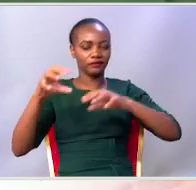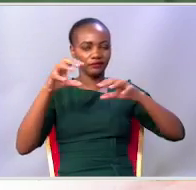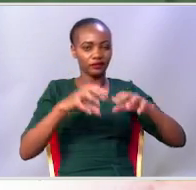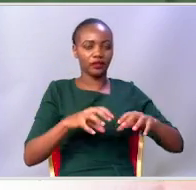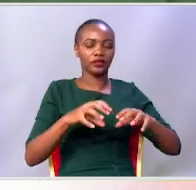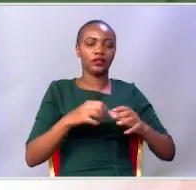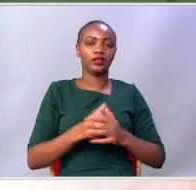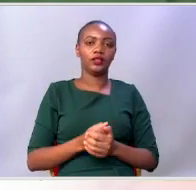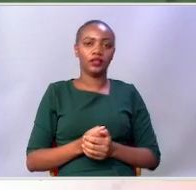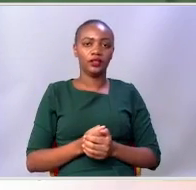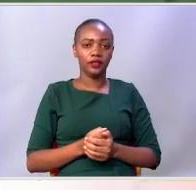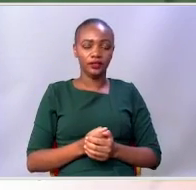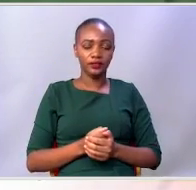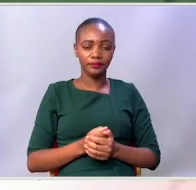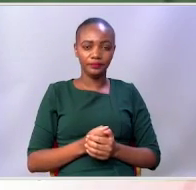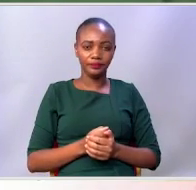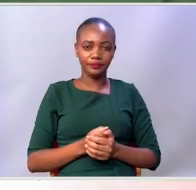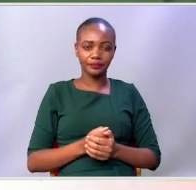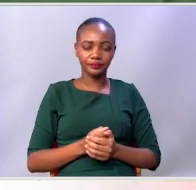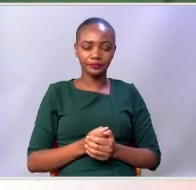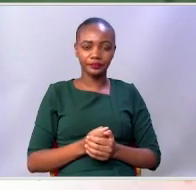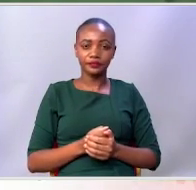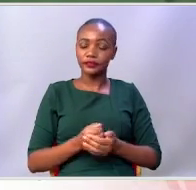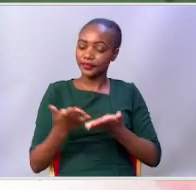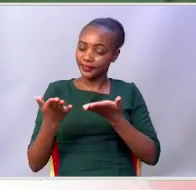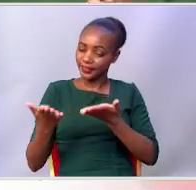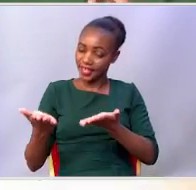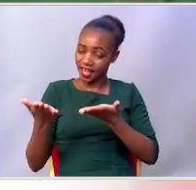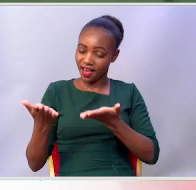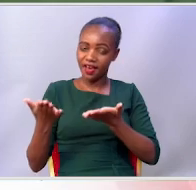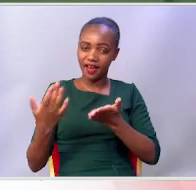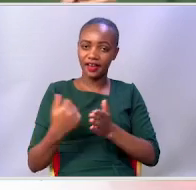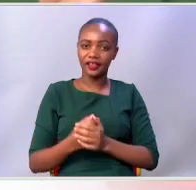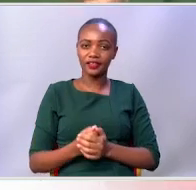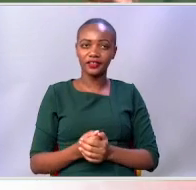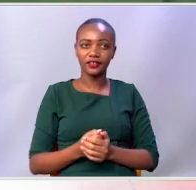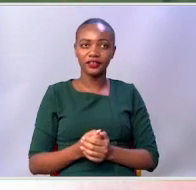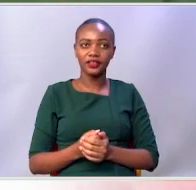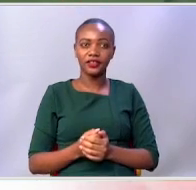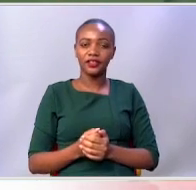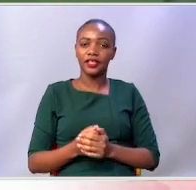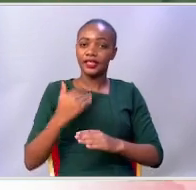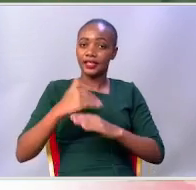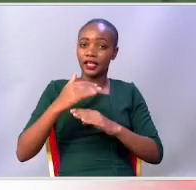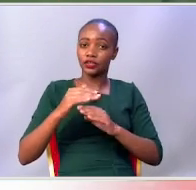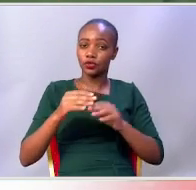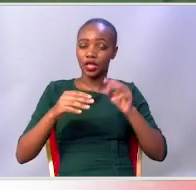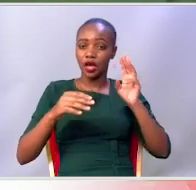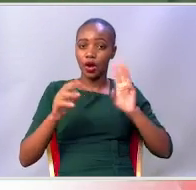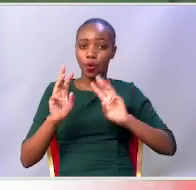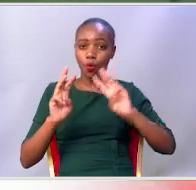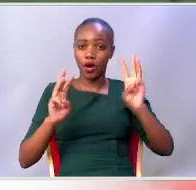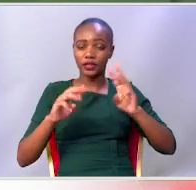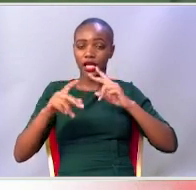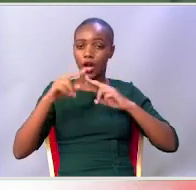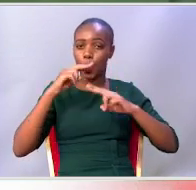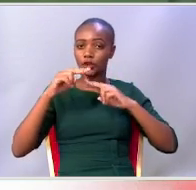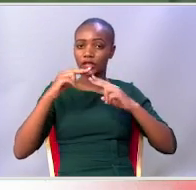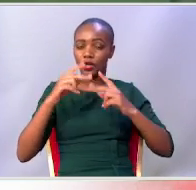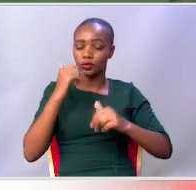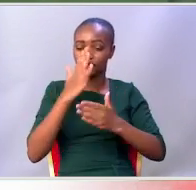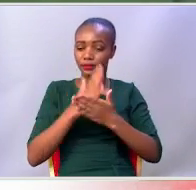and Buchenwald. Here, next to the Weston Hotel, which was part of this